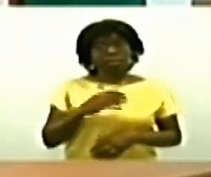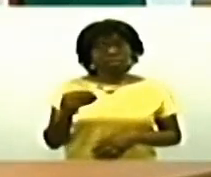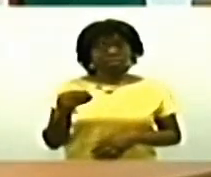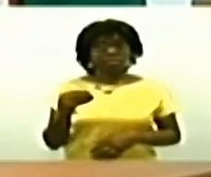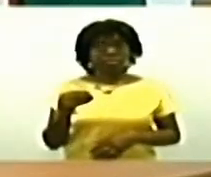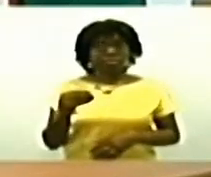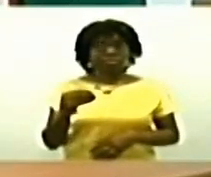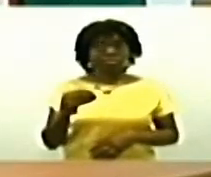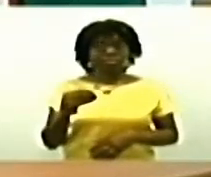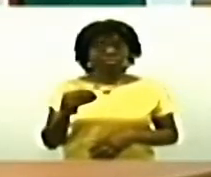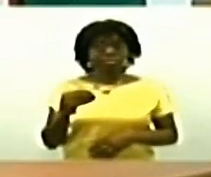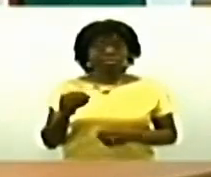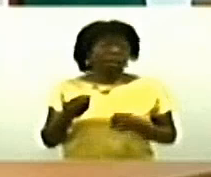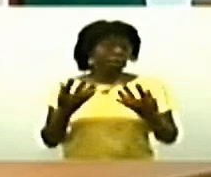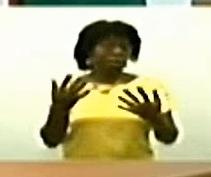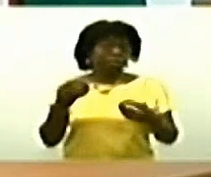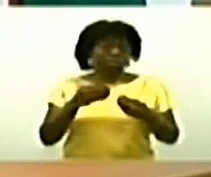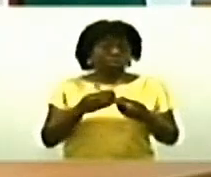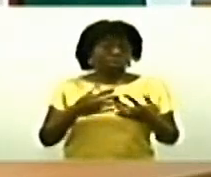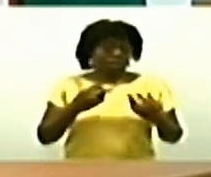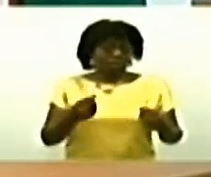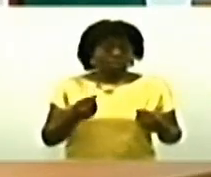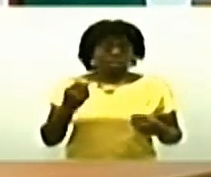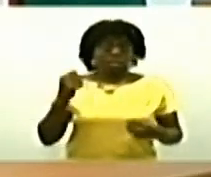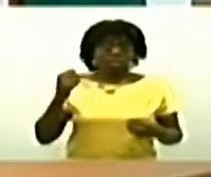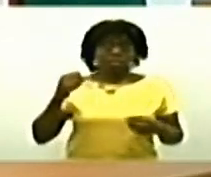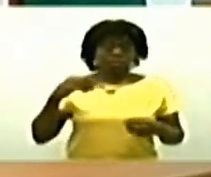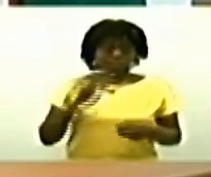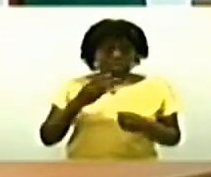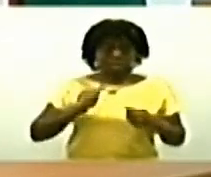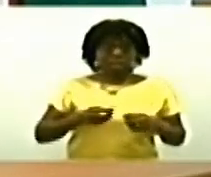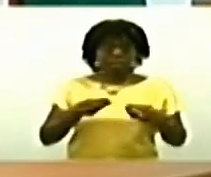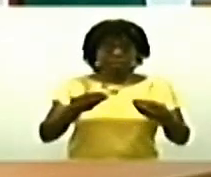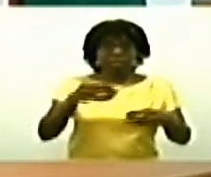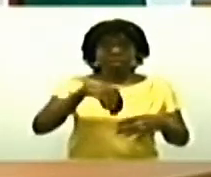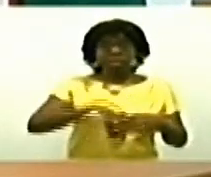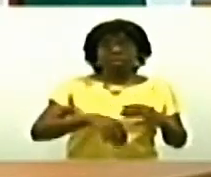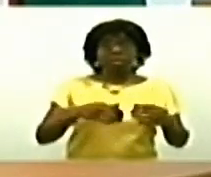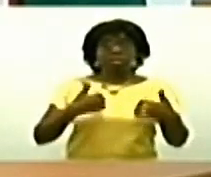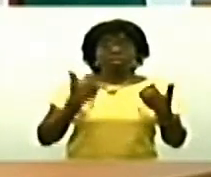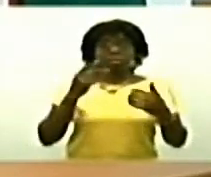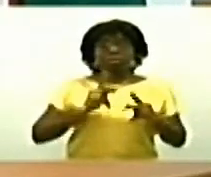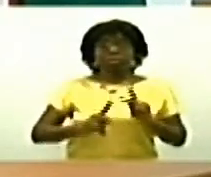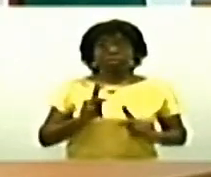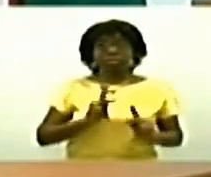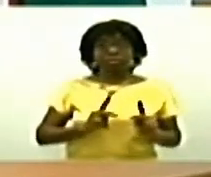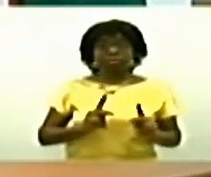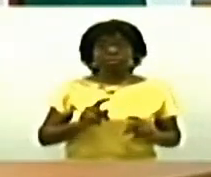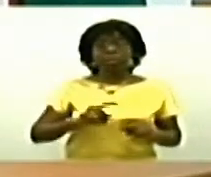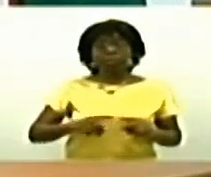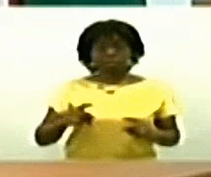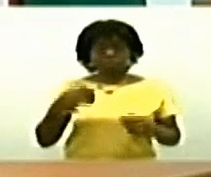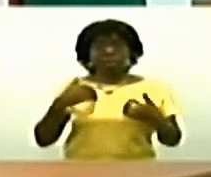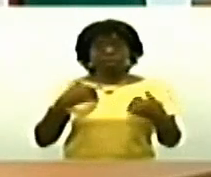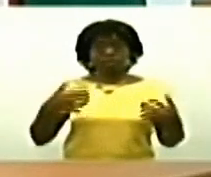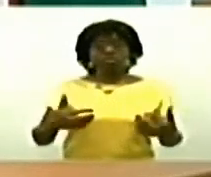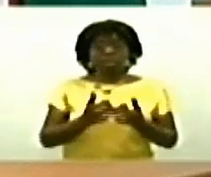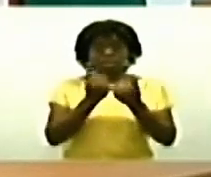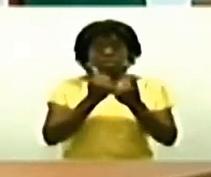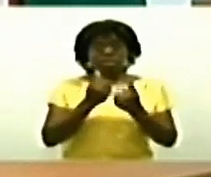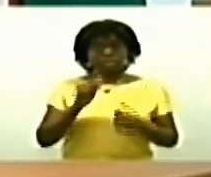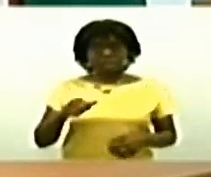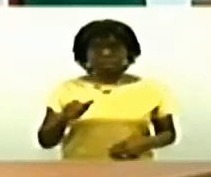I mean, how much more confidence could we place in young people? You know, but we do have some challenges,